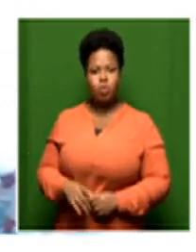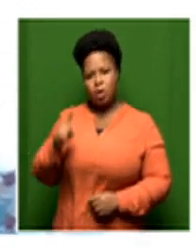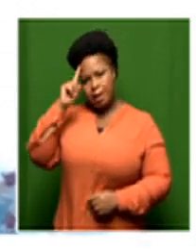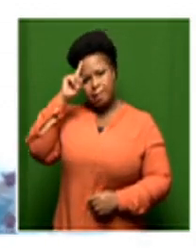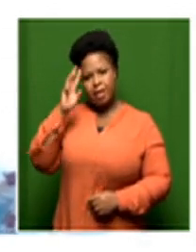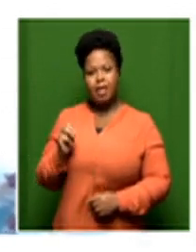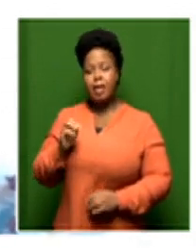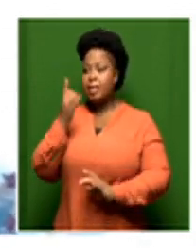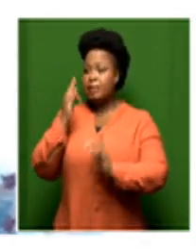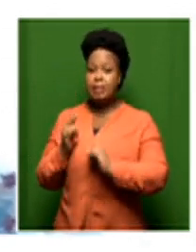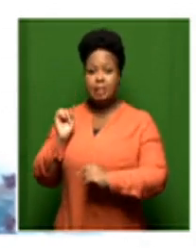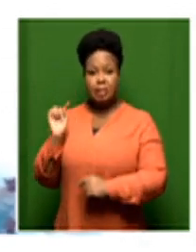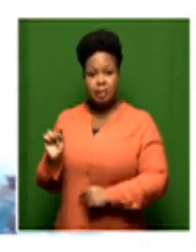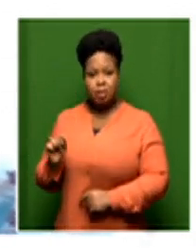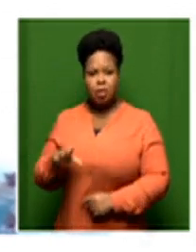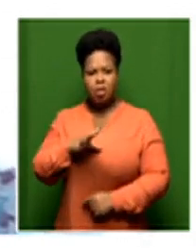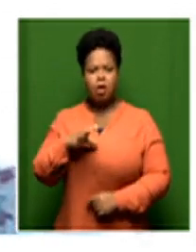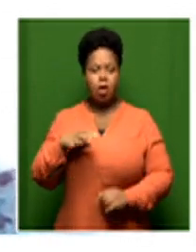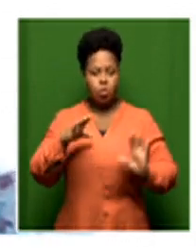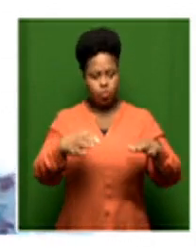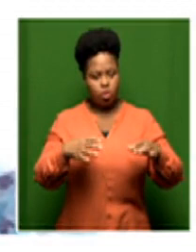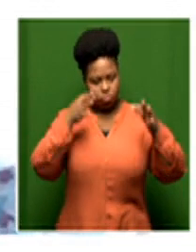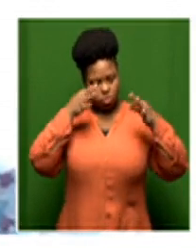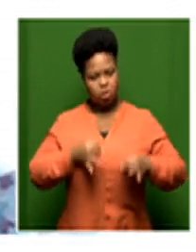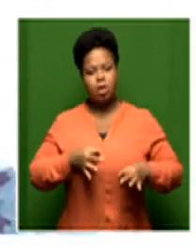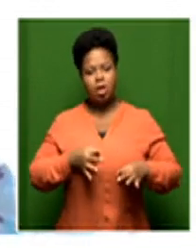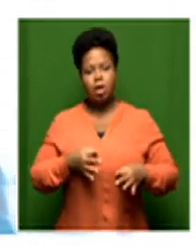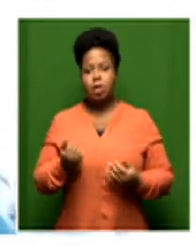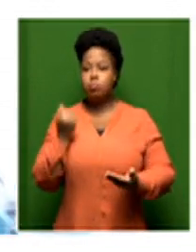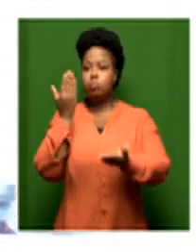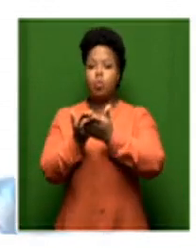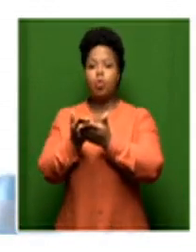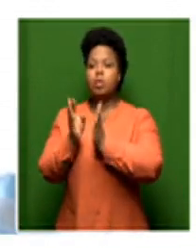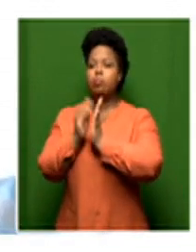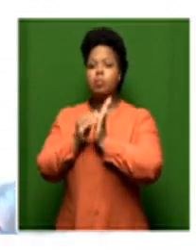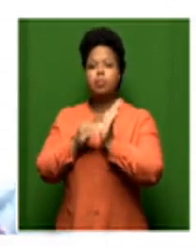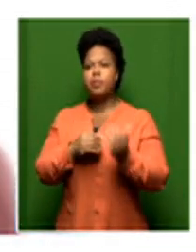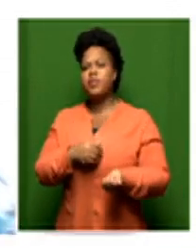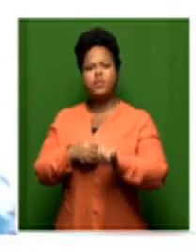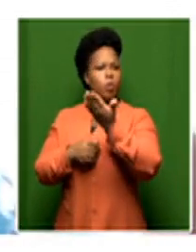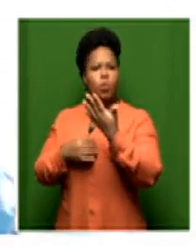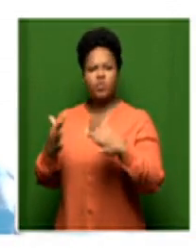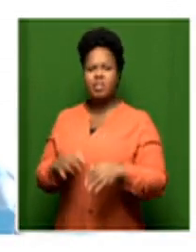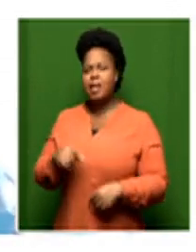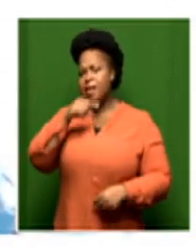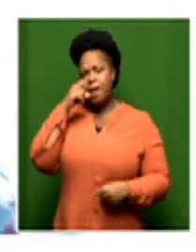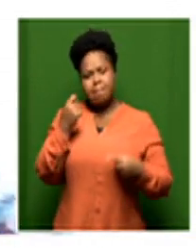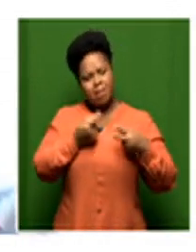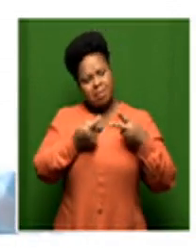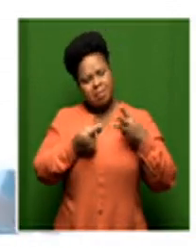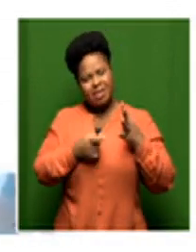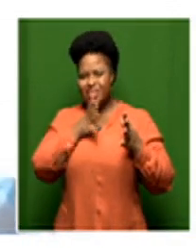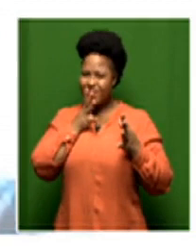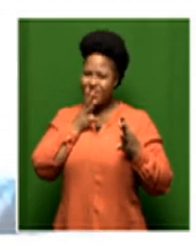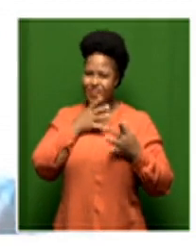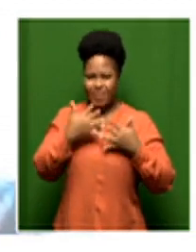city. And the council took a decision and submitted a proposal. And there are many other names